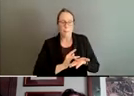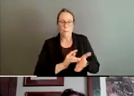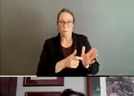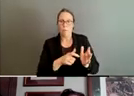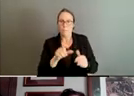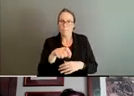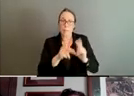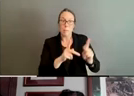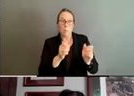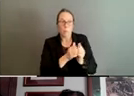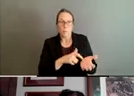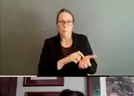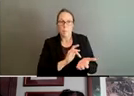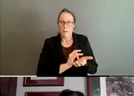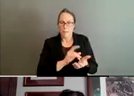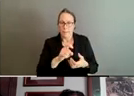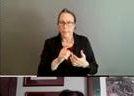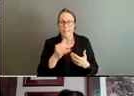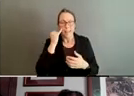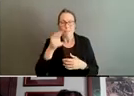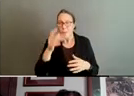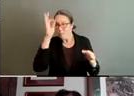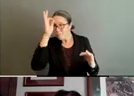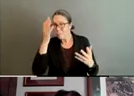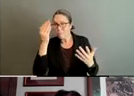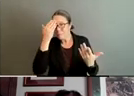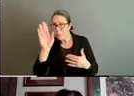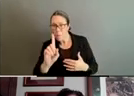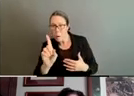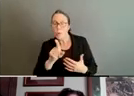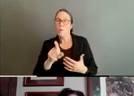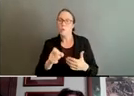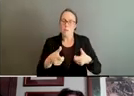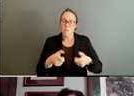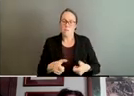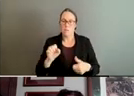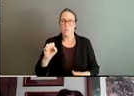located, you can text by texting shelter and your zip code to